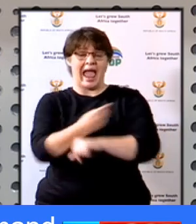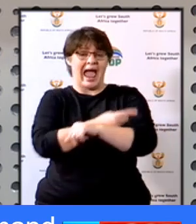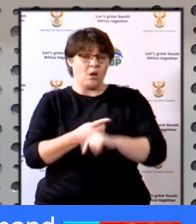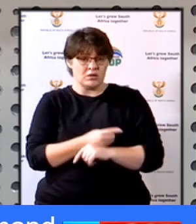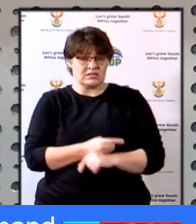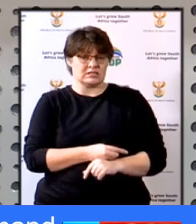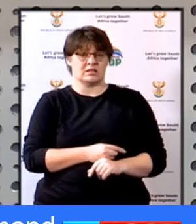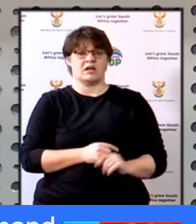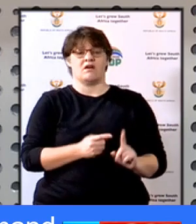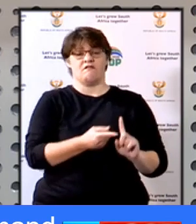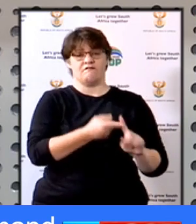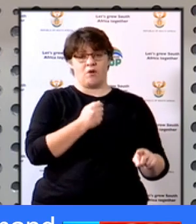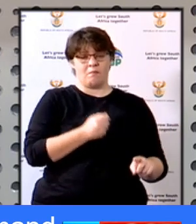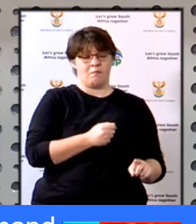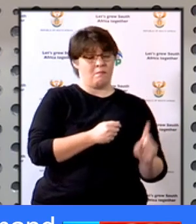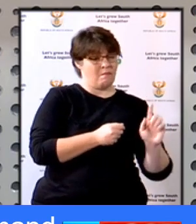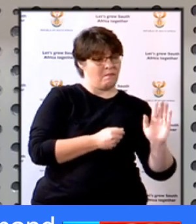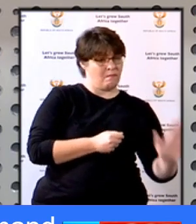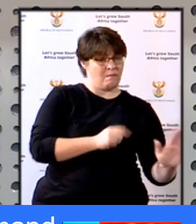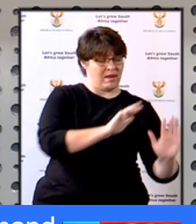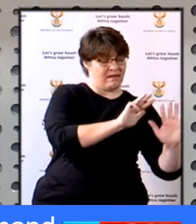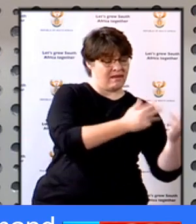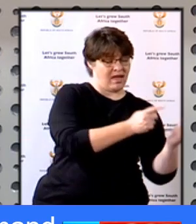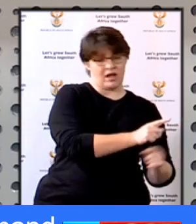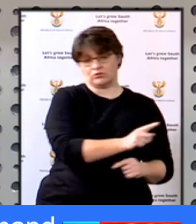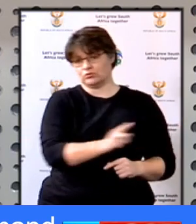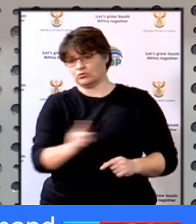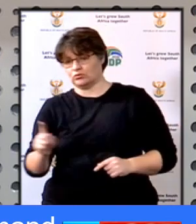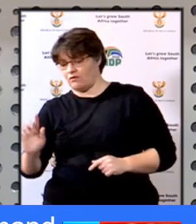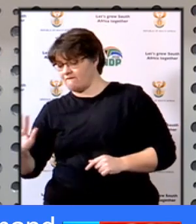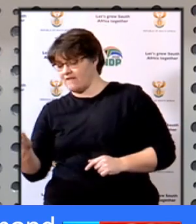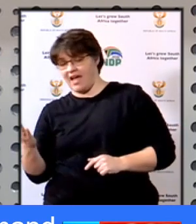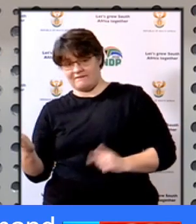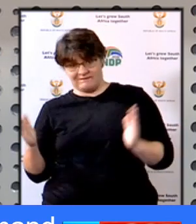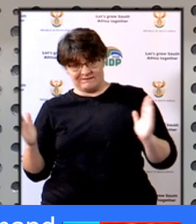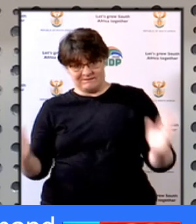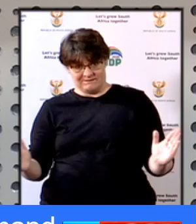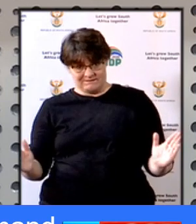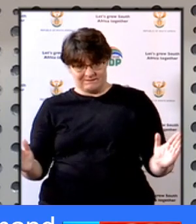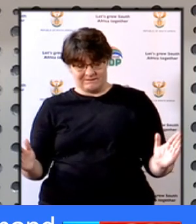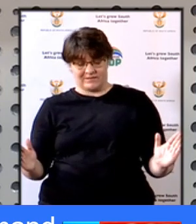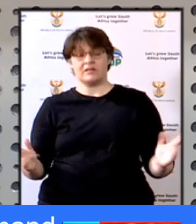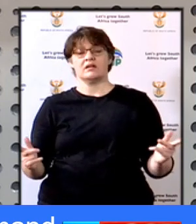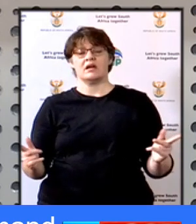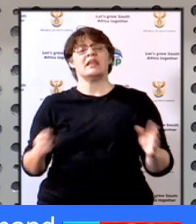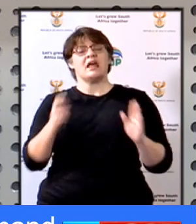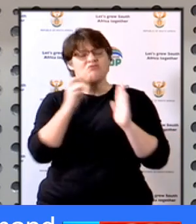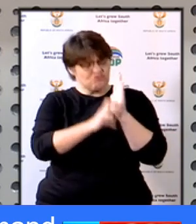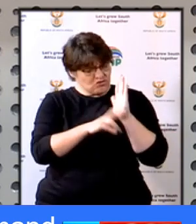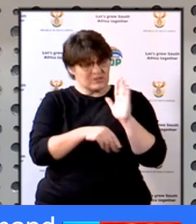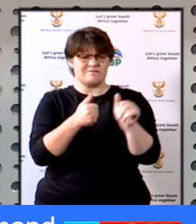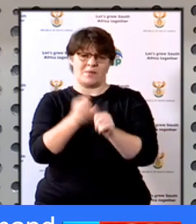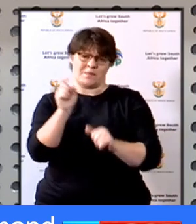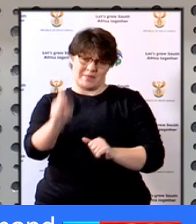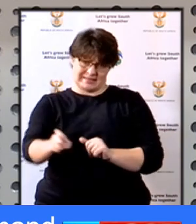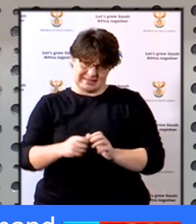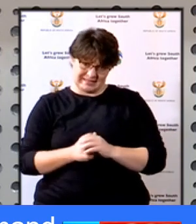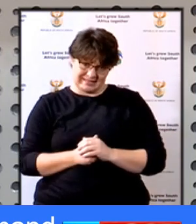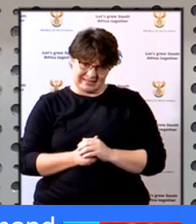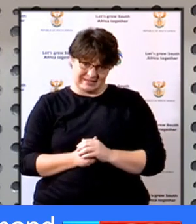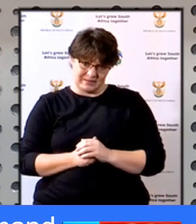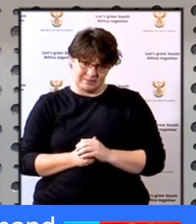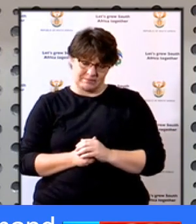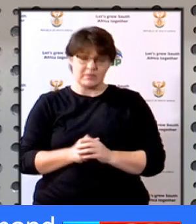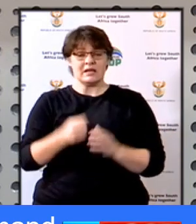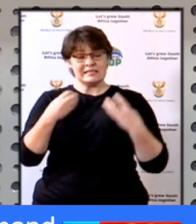measures that will be set out either in the regulation or in the directions that we issue. And in addition to that, the